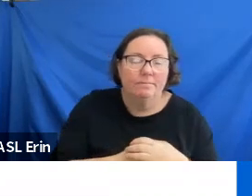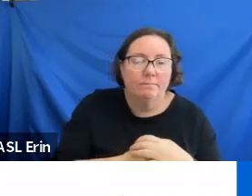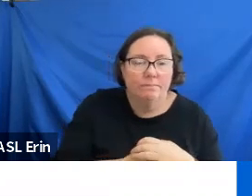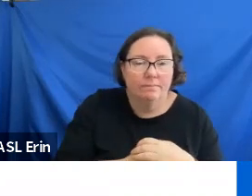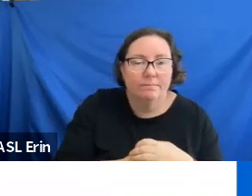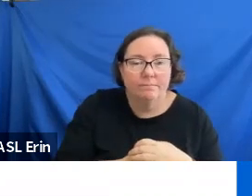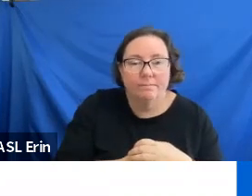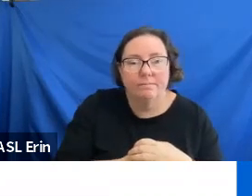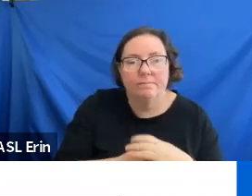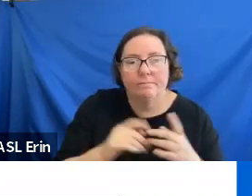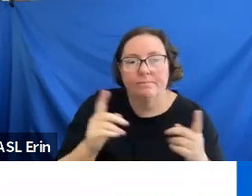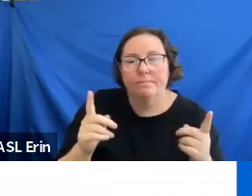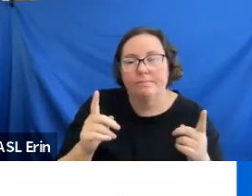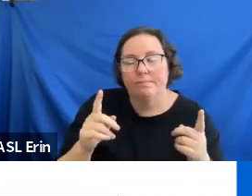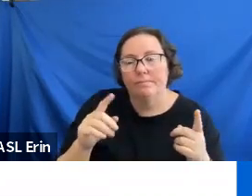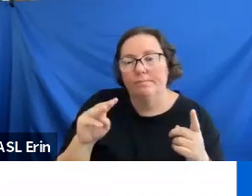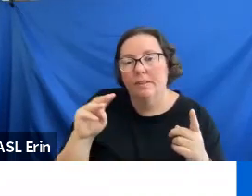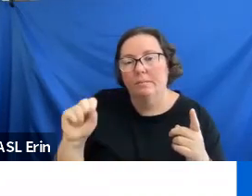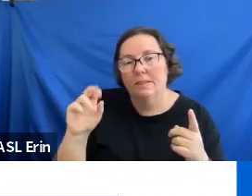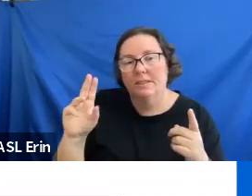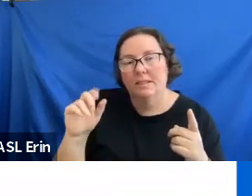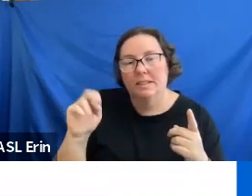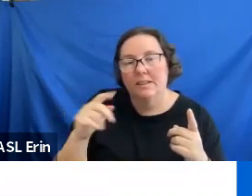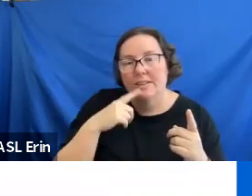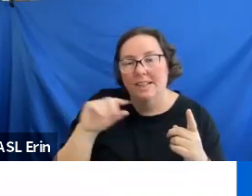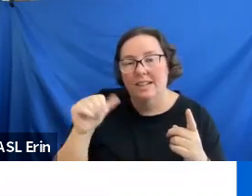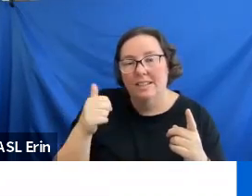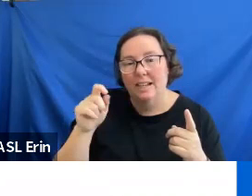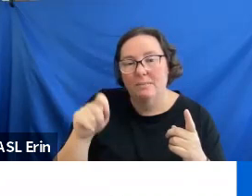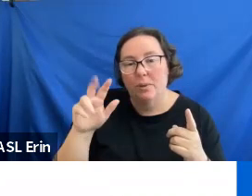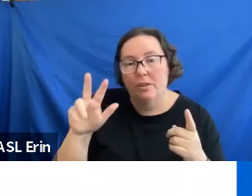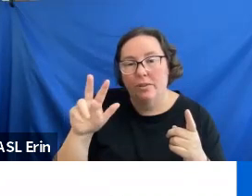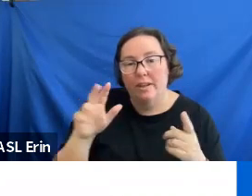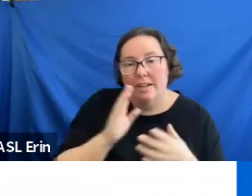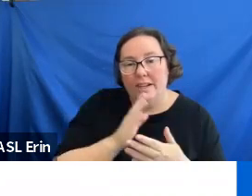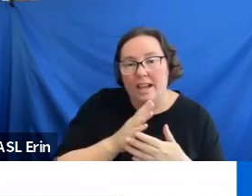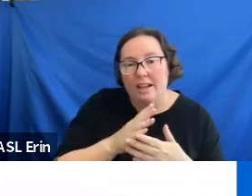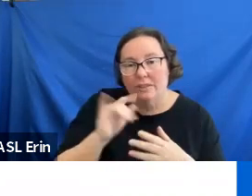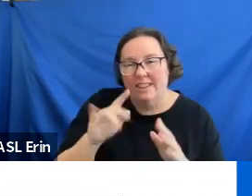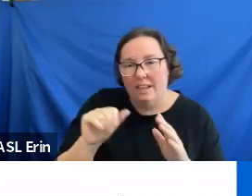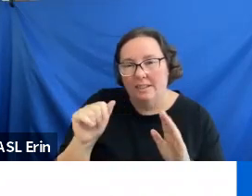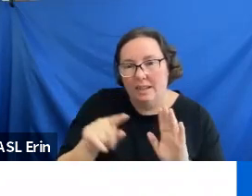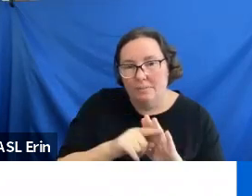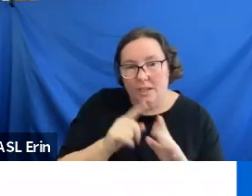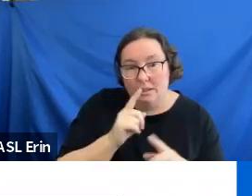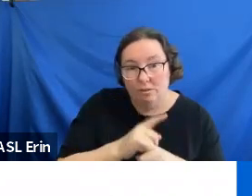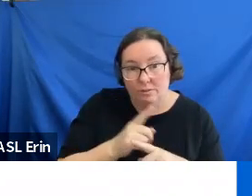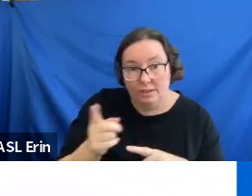And it's a 10 point, I just want to make sure. So this actually says a 10.3 is the average GPA. So that would be an A-, correct?